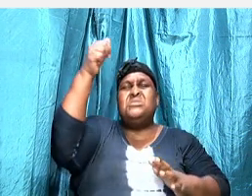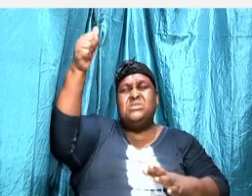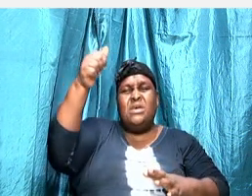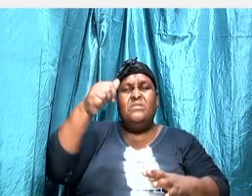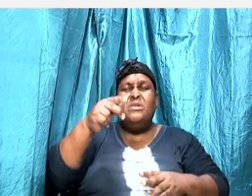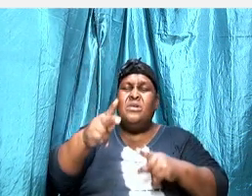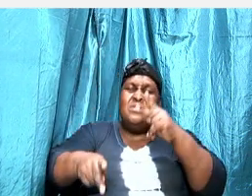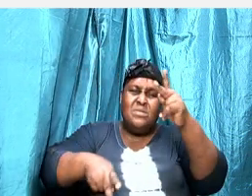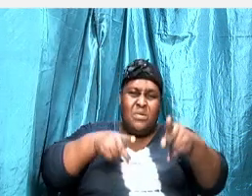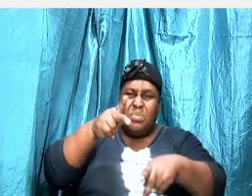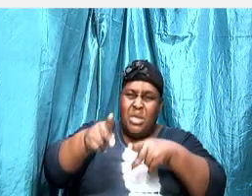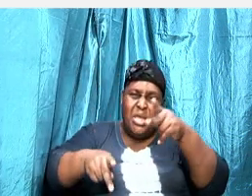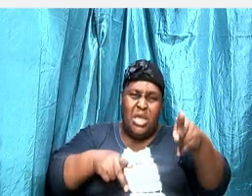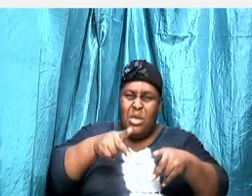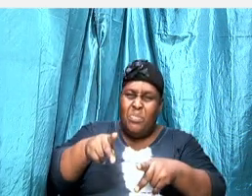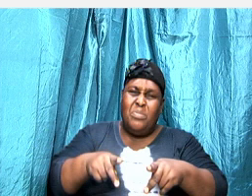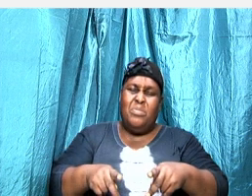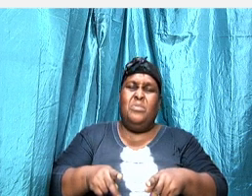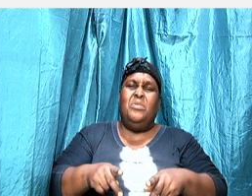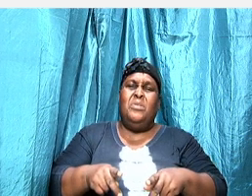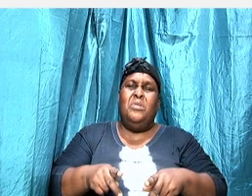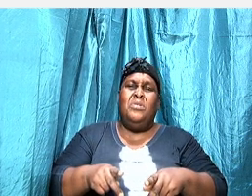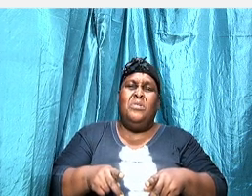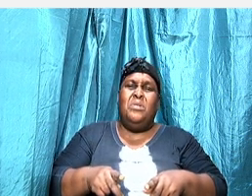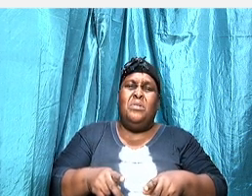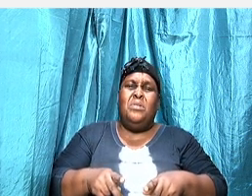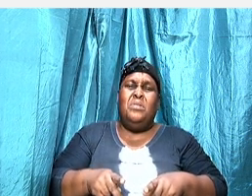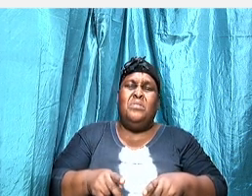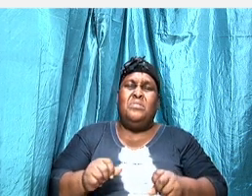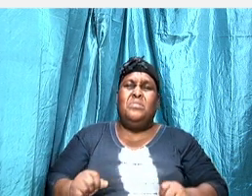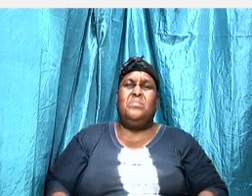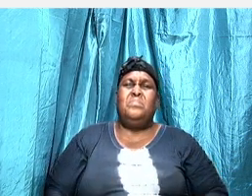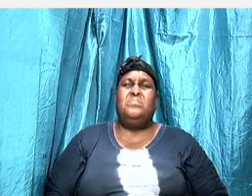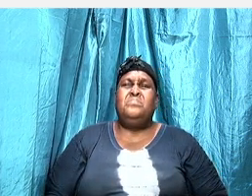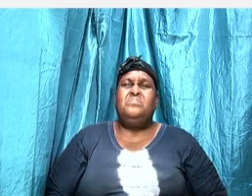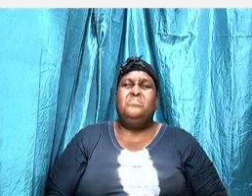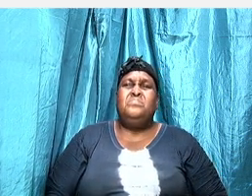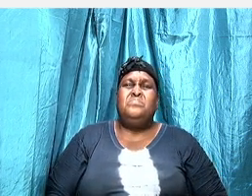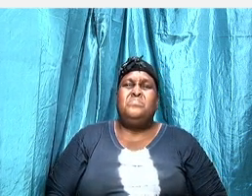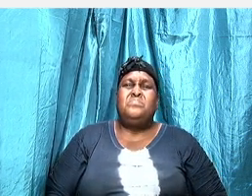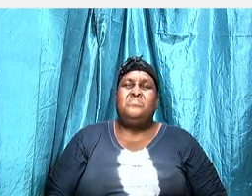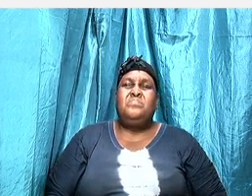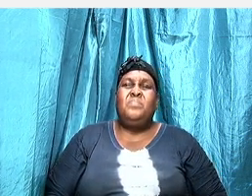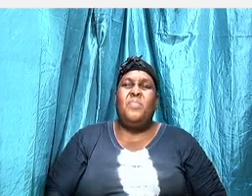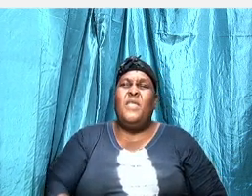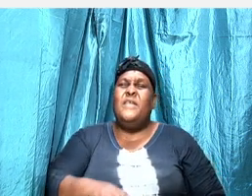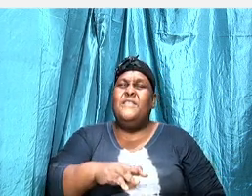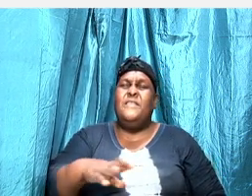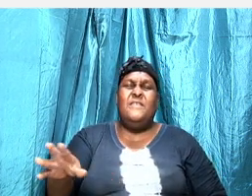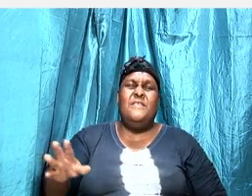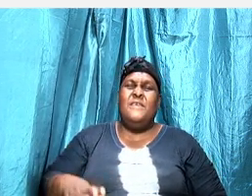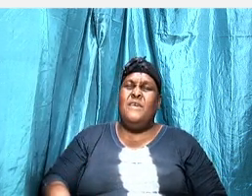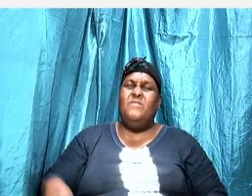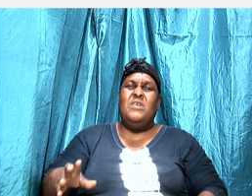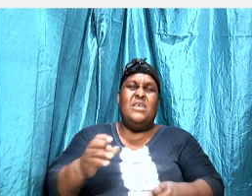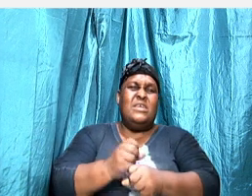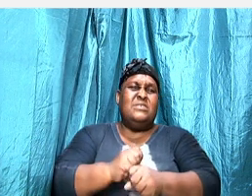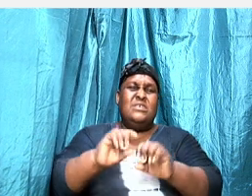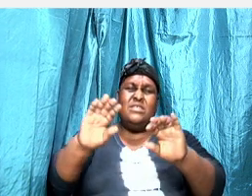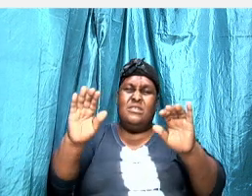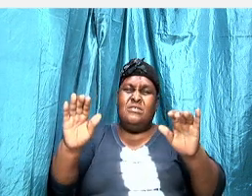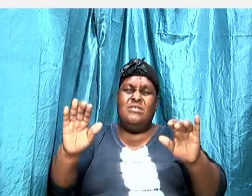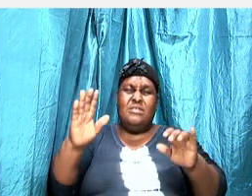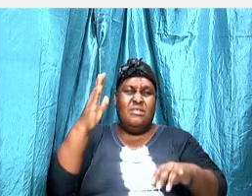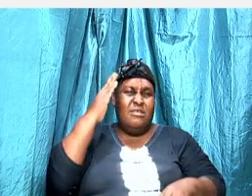to these people. And now the fact that, you know, they did not treat this knowledge that was handed down to them